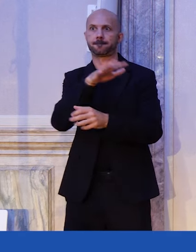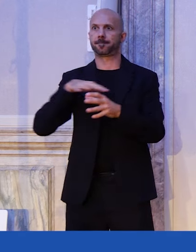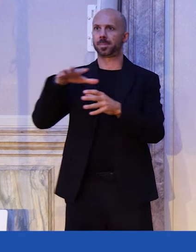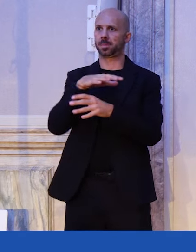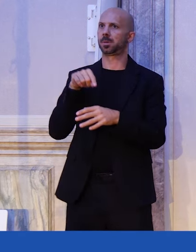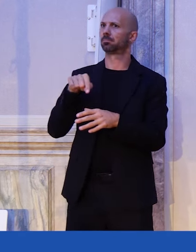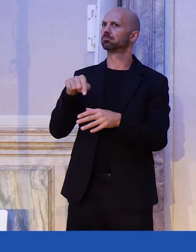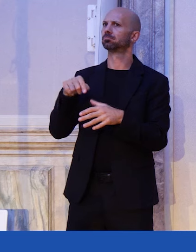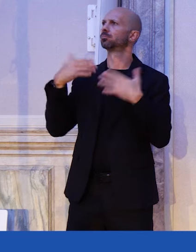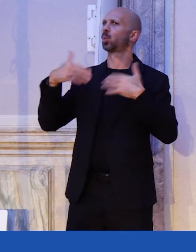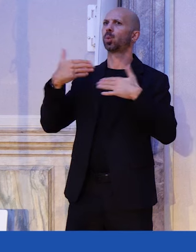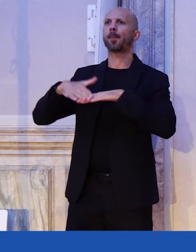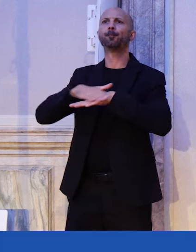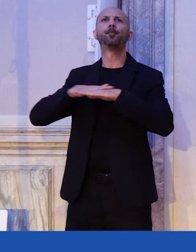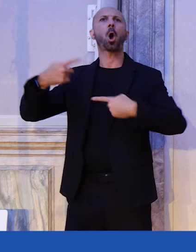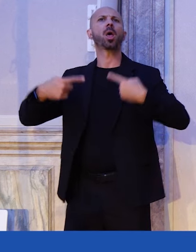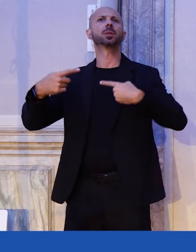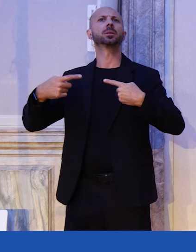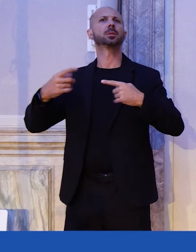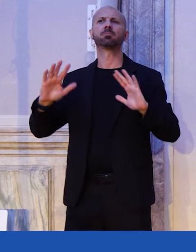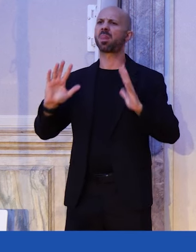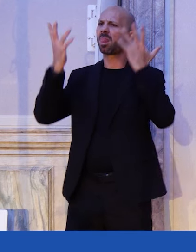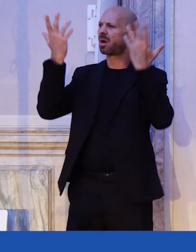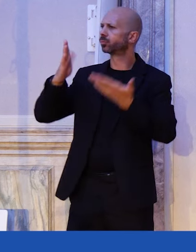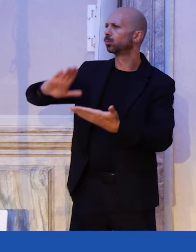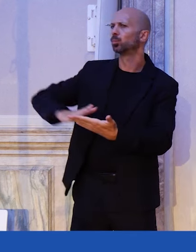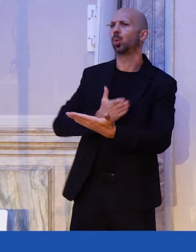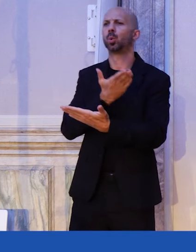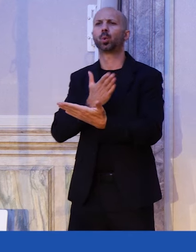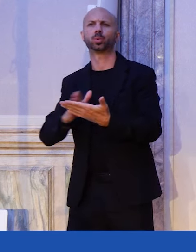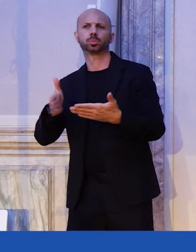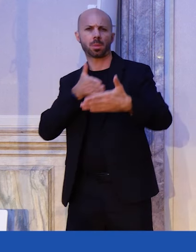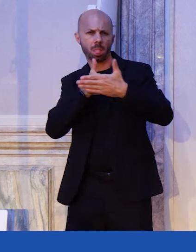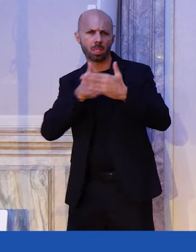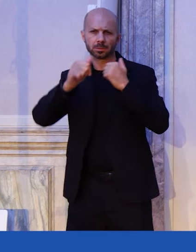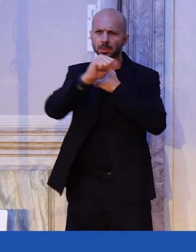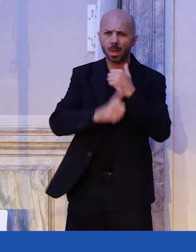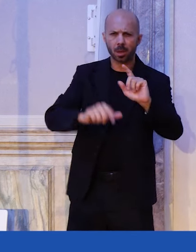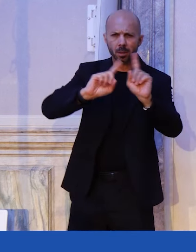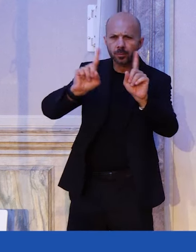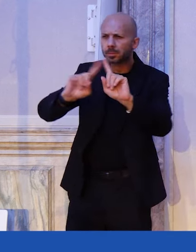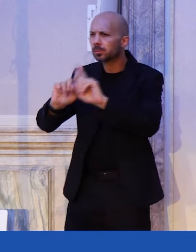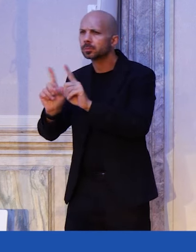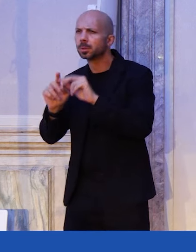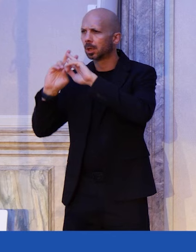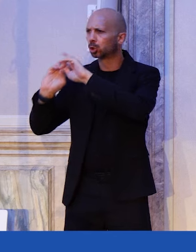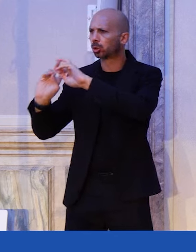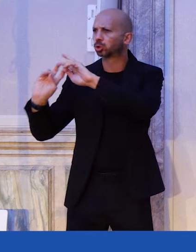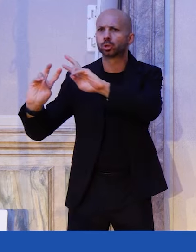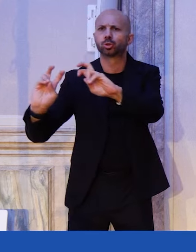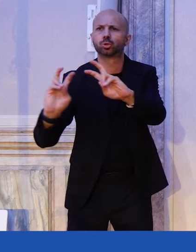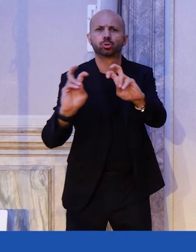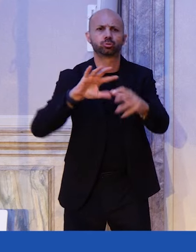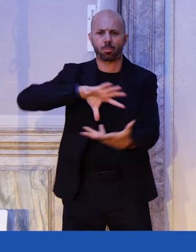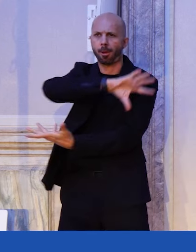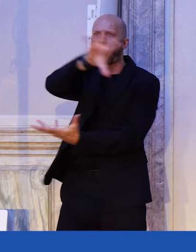implements a strong policy of living music exploring its tensions and stylistic differences and